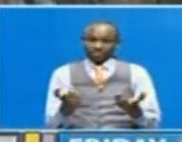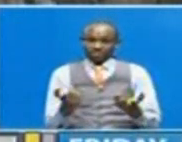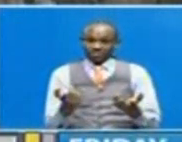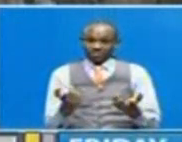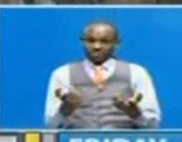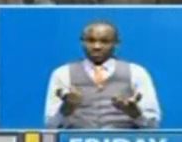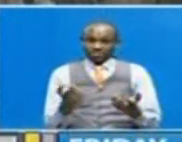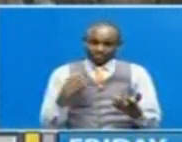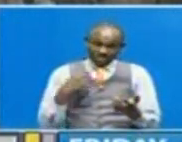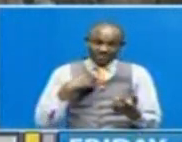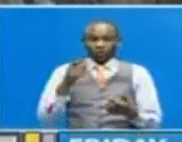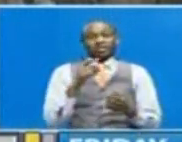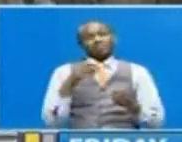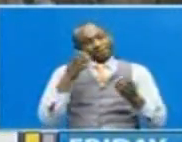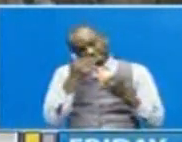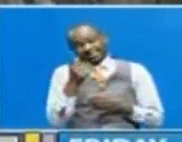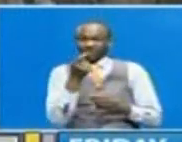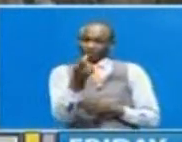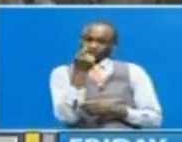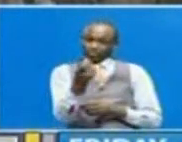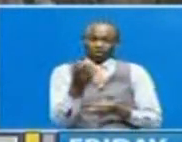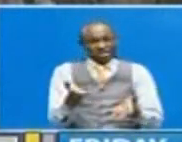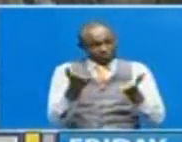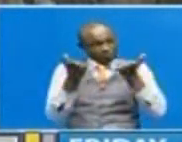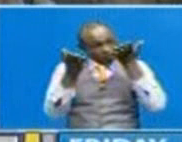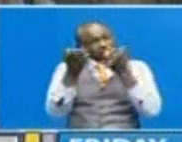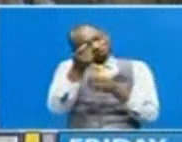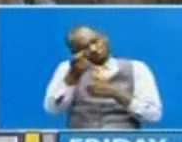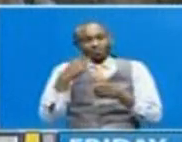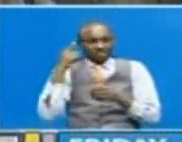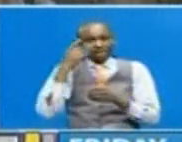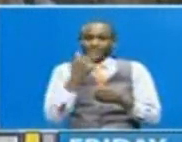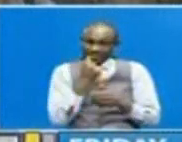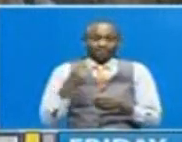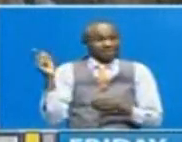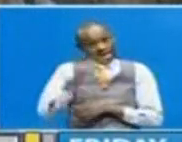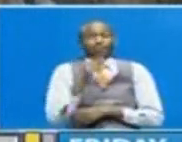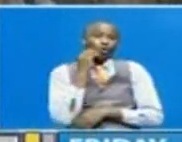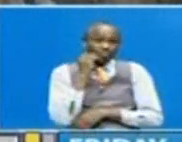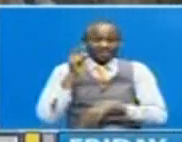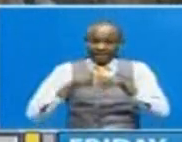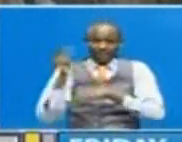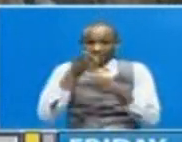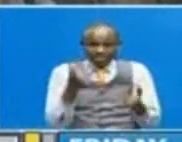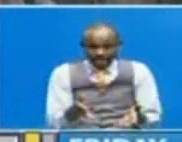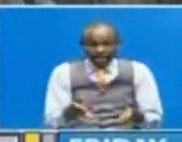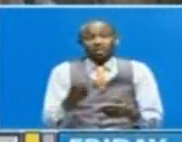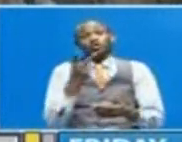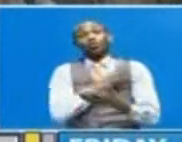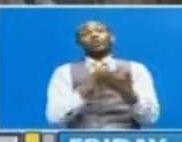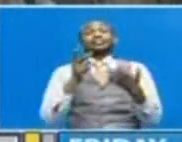kakuo kama nakuja vizuri kidogo. Kakuja kama nasikia nafuga, peo lusa, kakuja. Ukuja, nyuma wiki